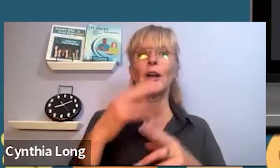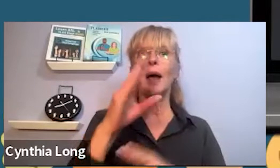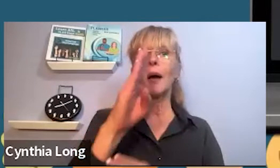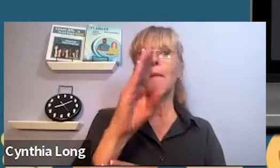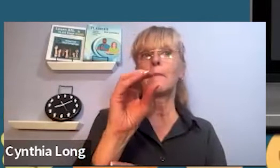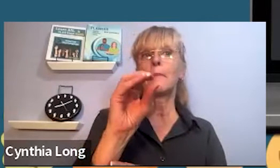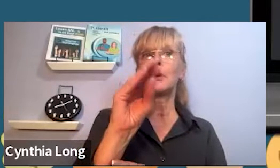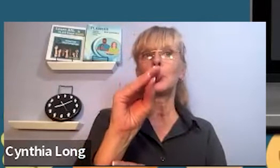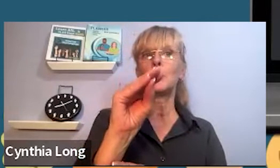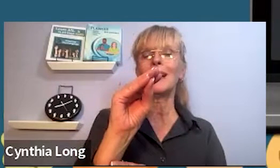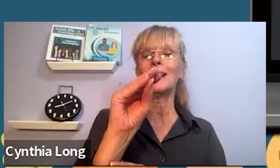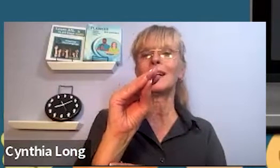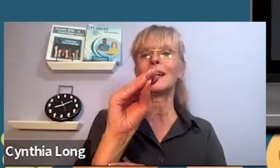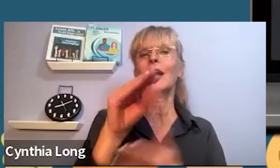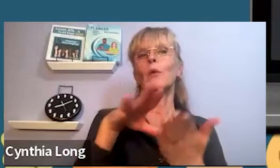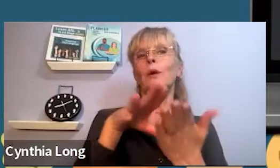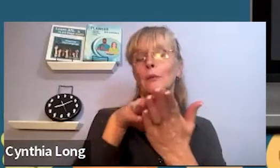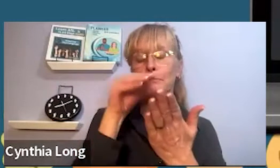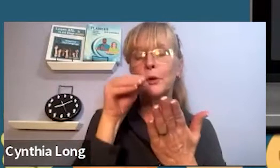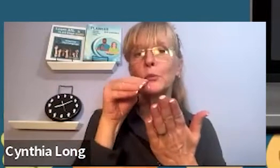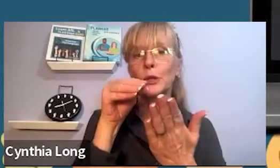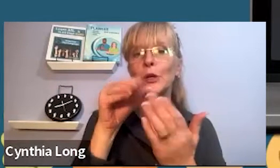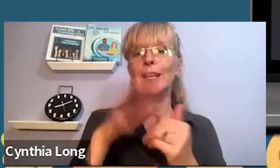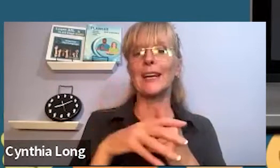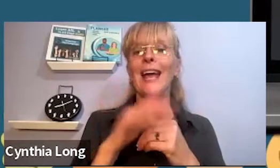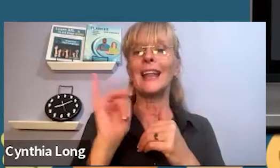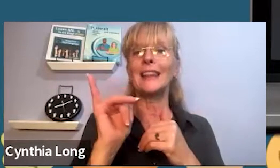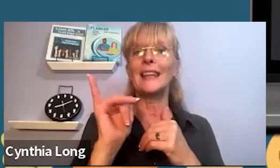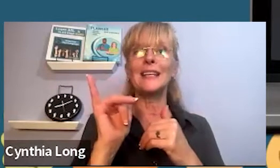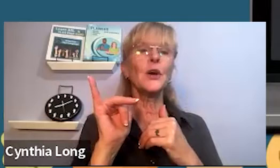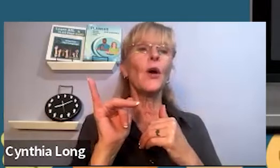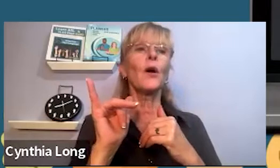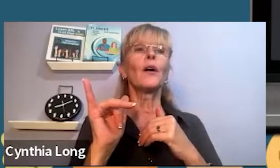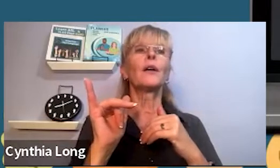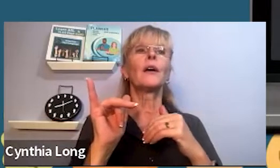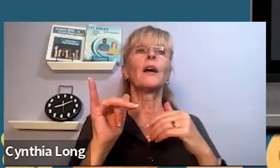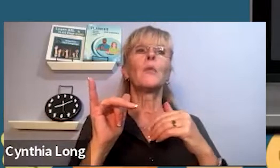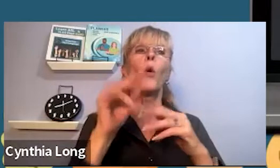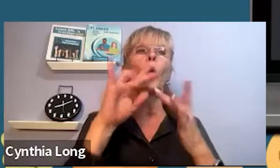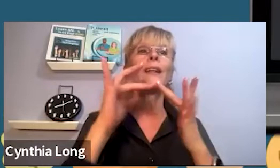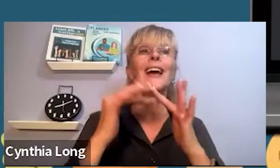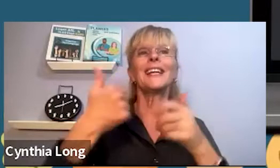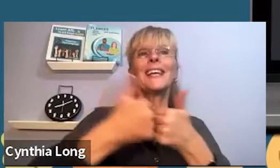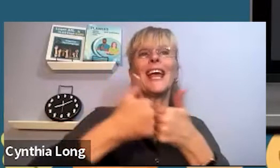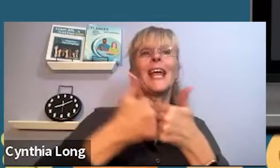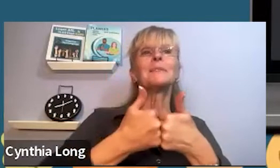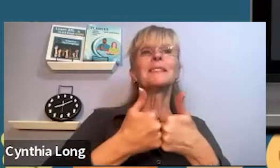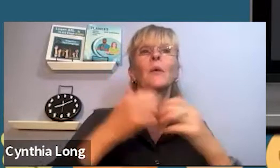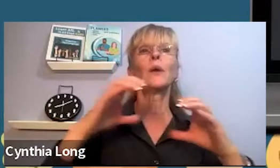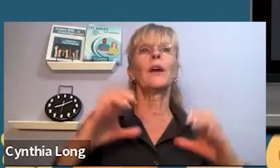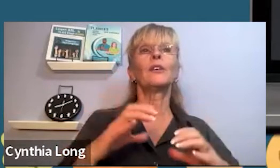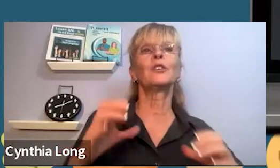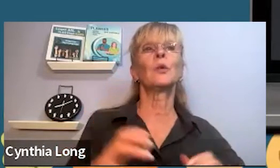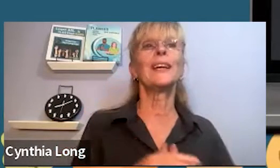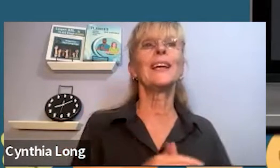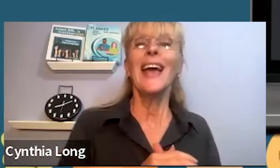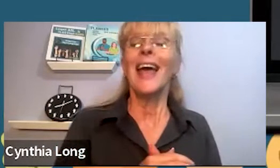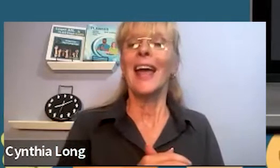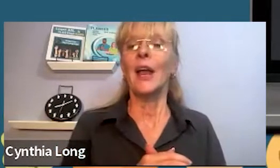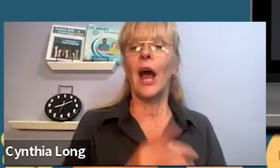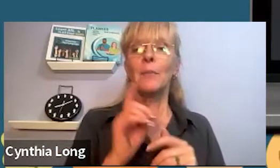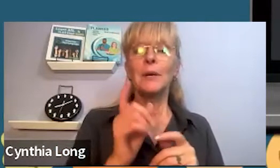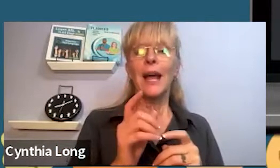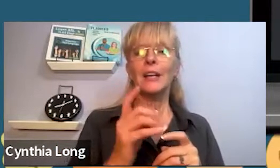This is called Boom Learning, and these are online games that we are